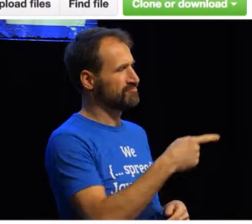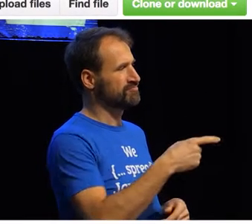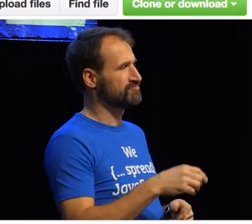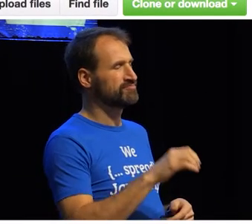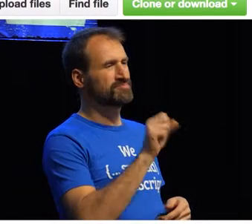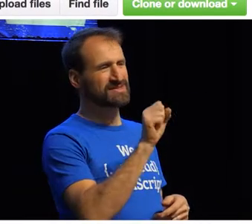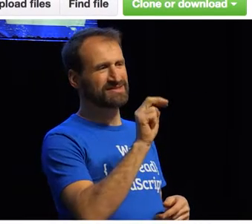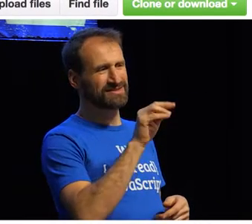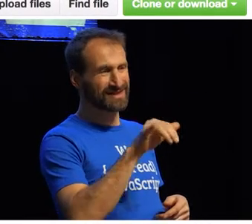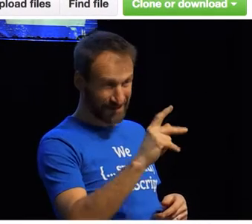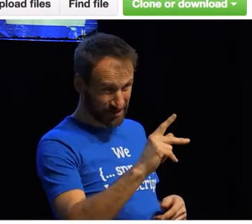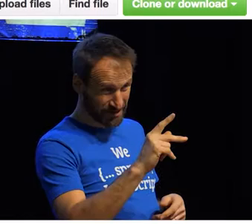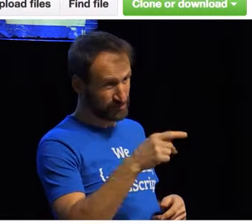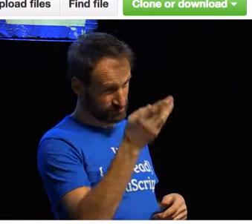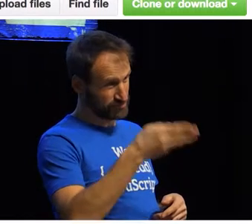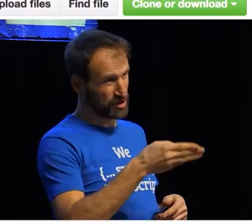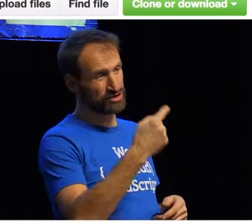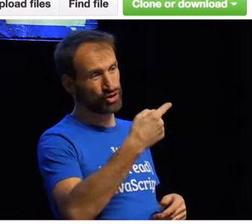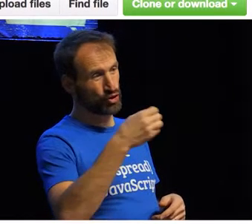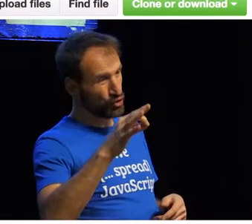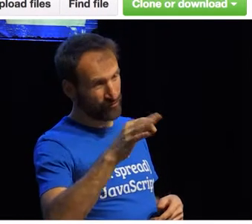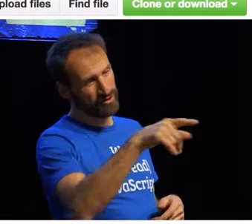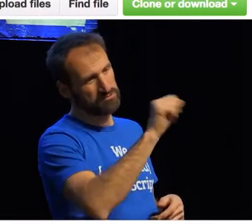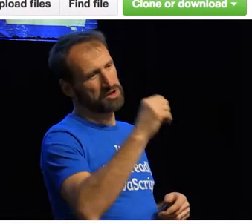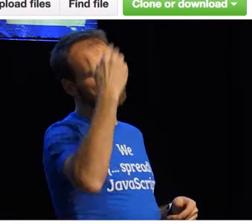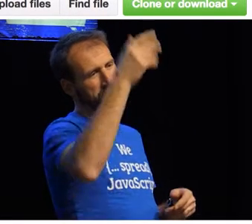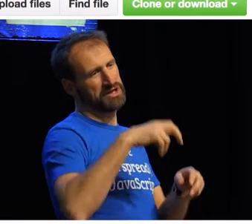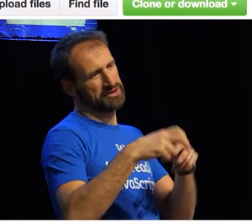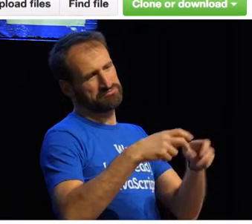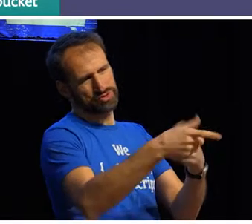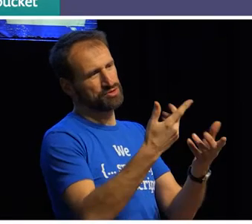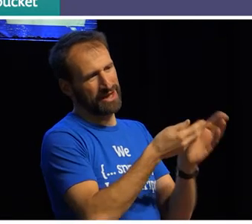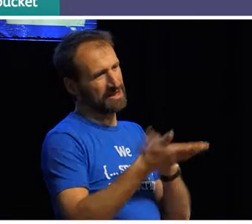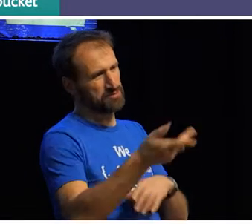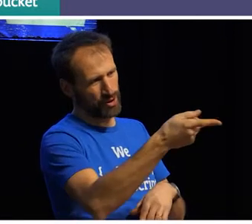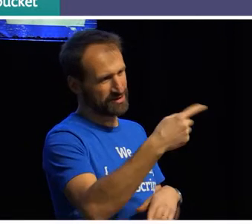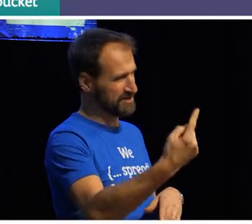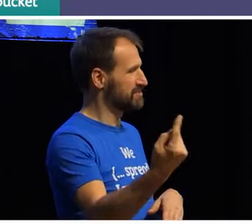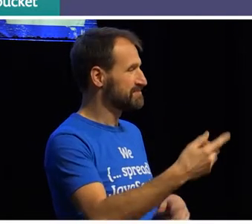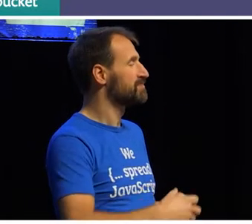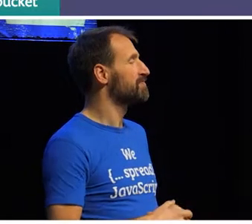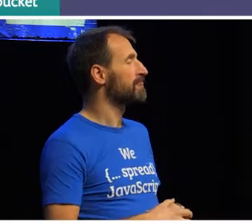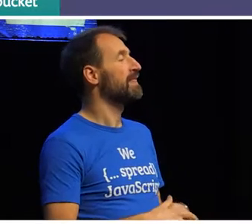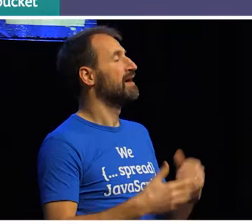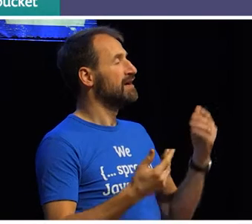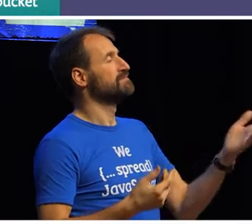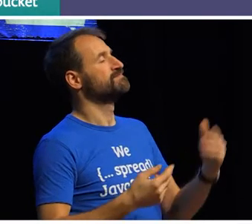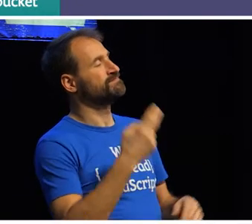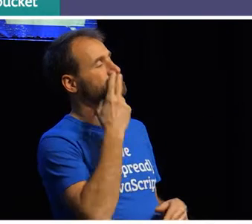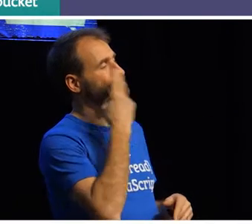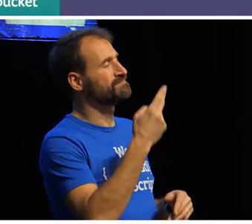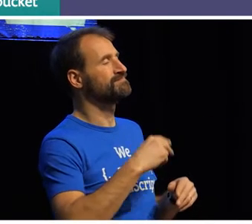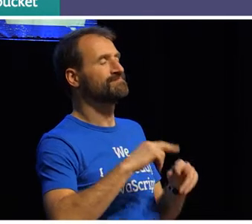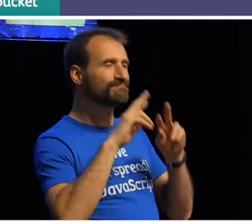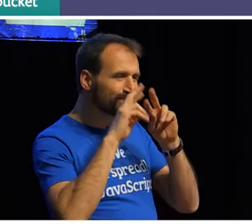way and on snake slash goof and you're welcome to clone this and play with this after and run those expose yourselves so we're gonna use sneak 2 to test this